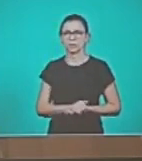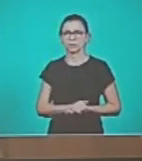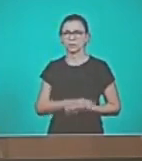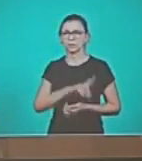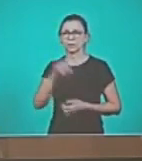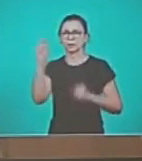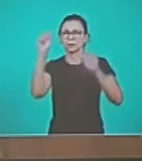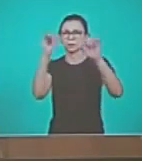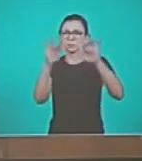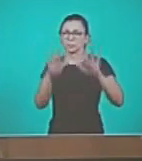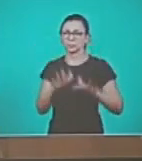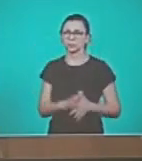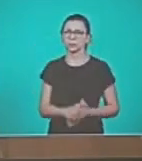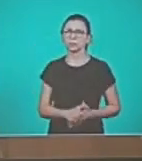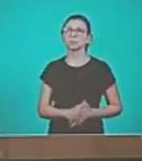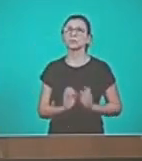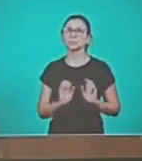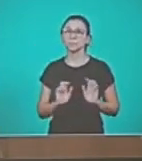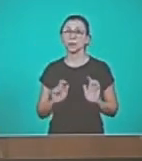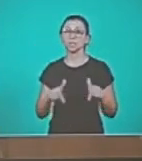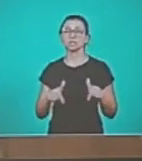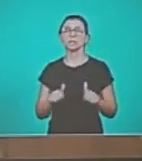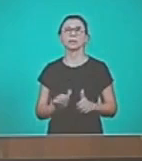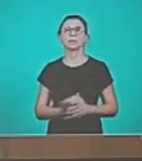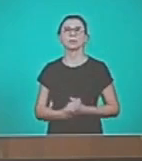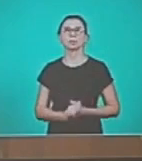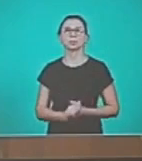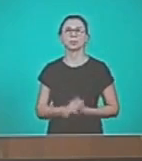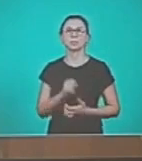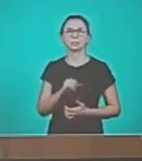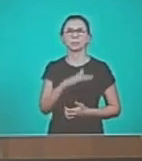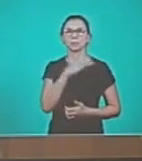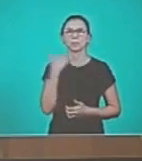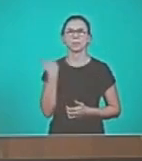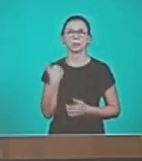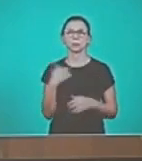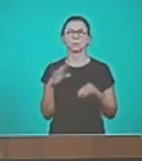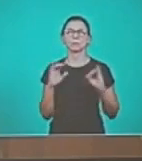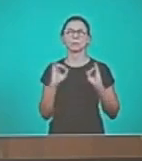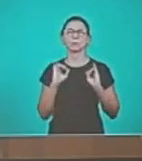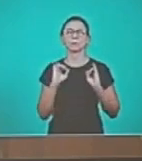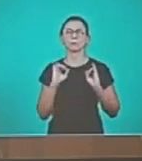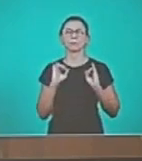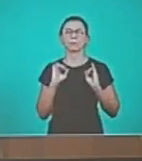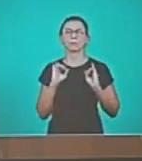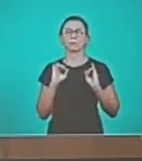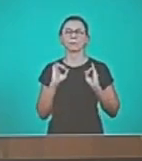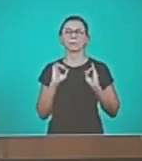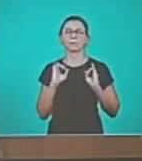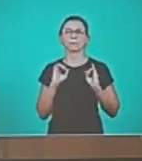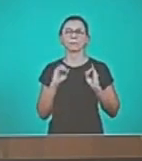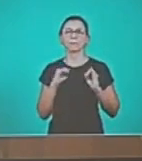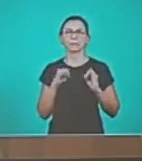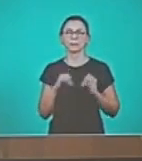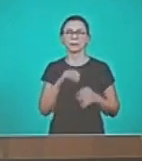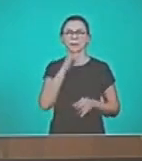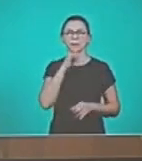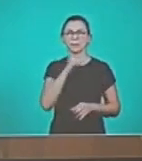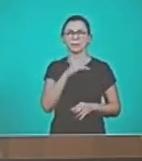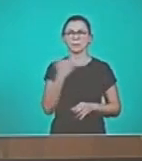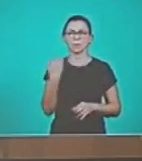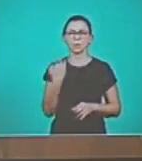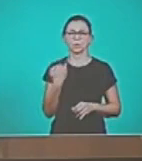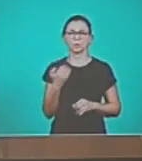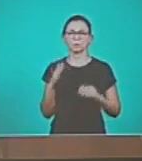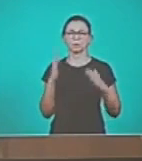being offended. That's all right. It is just a sign that you have life. The dead, they has no reaction. If you were dead, you would not